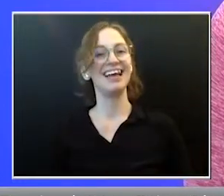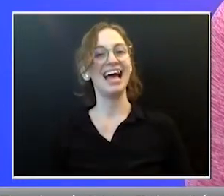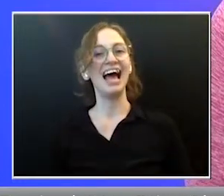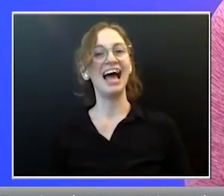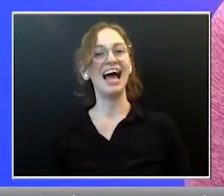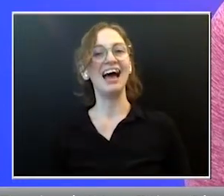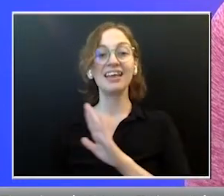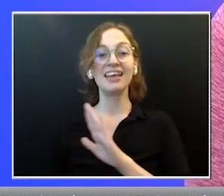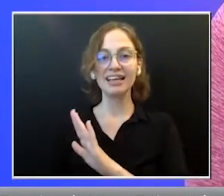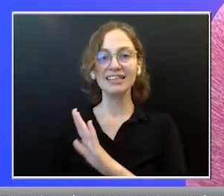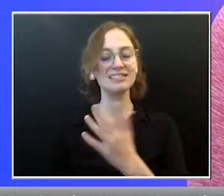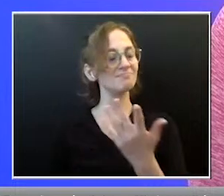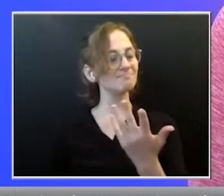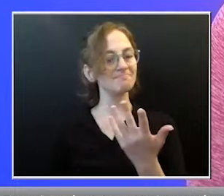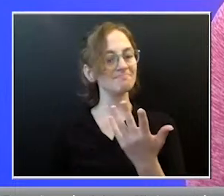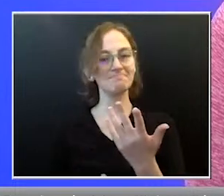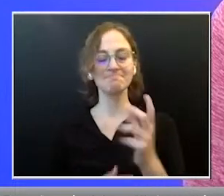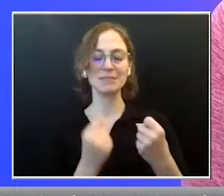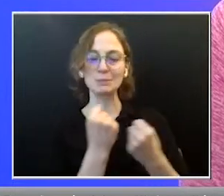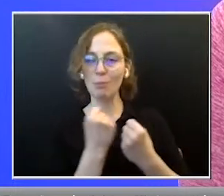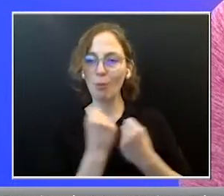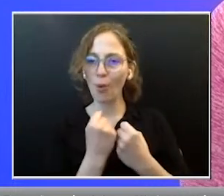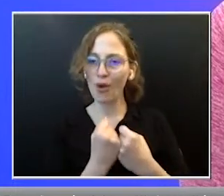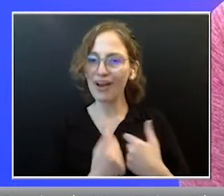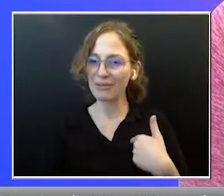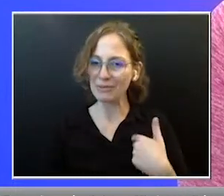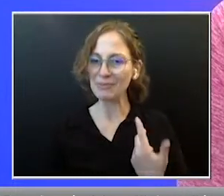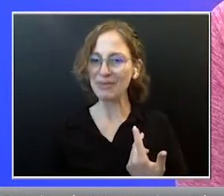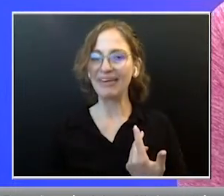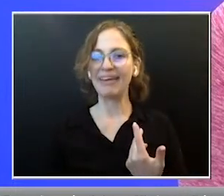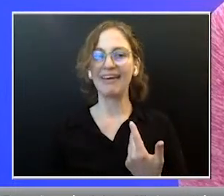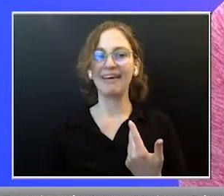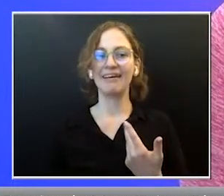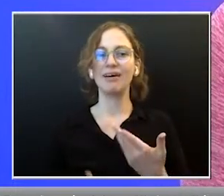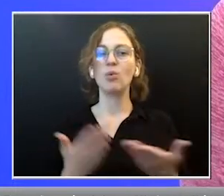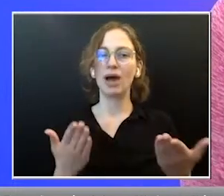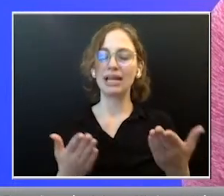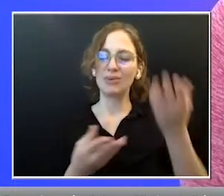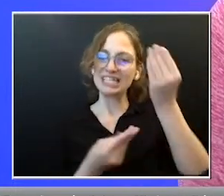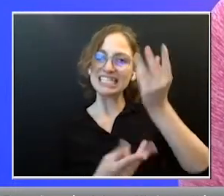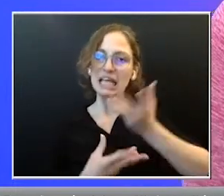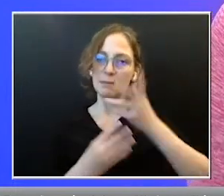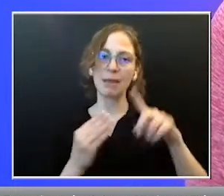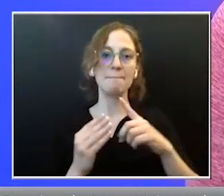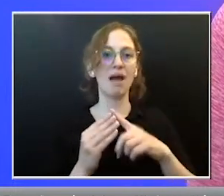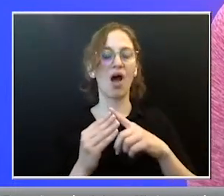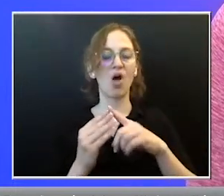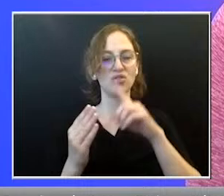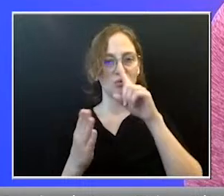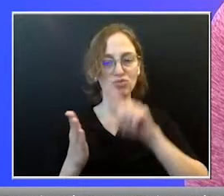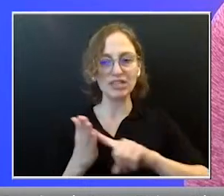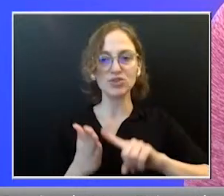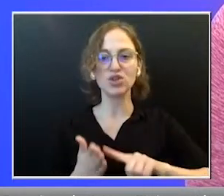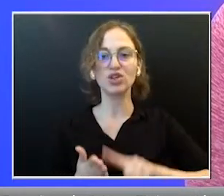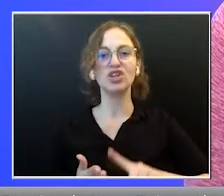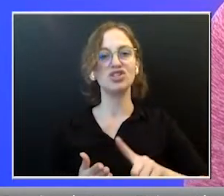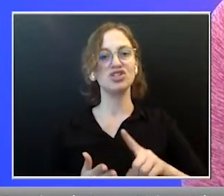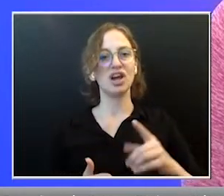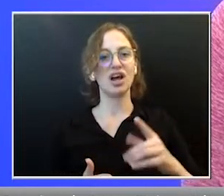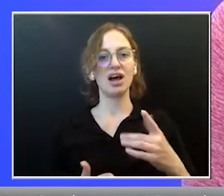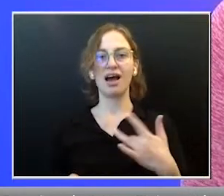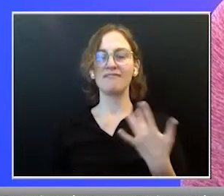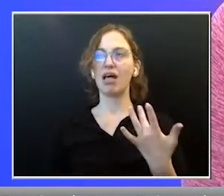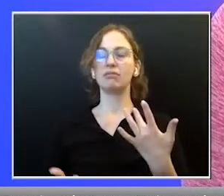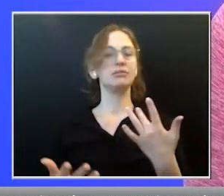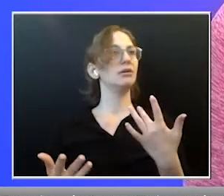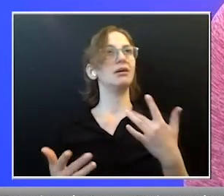reassurance and what he was telling me about the research and everything. I was like, this is what I'm going